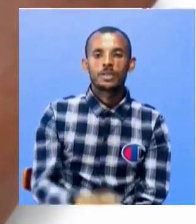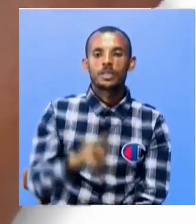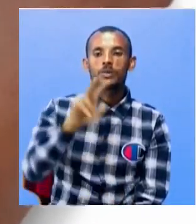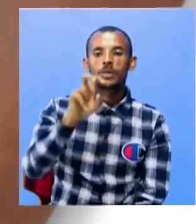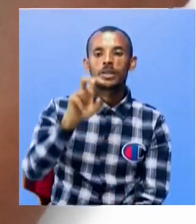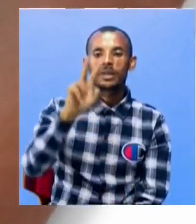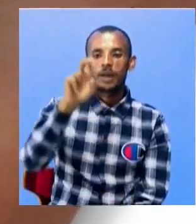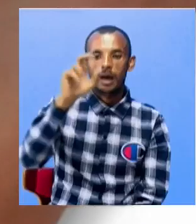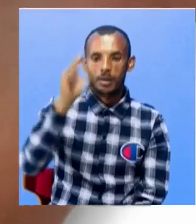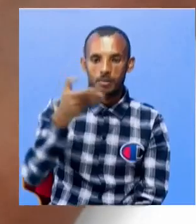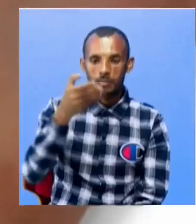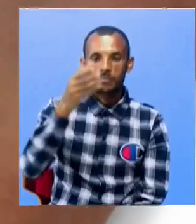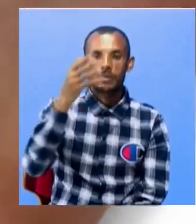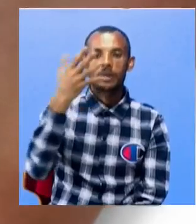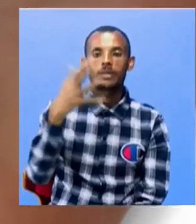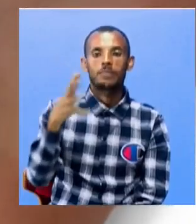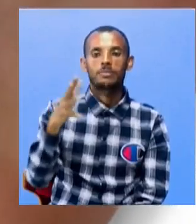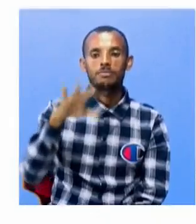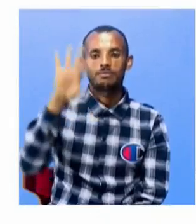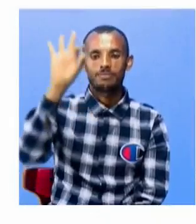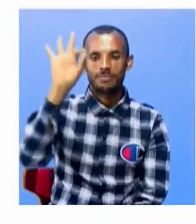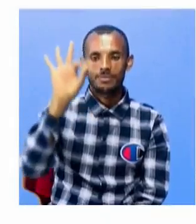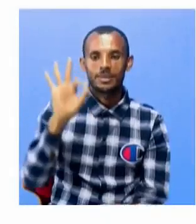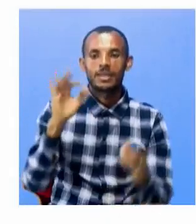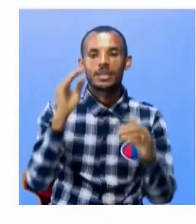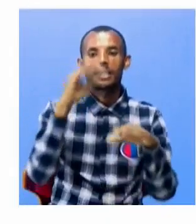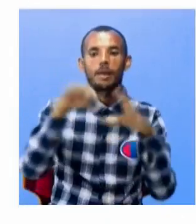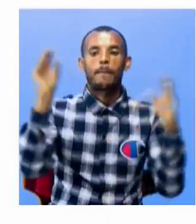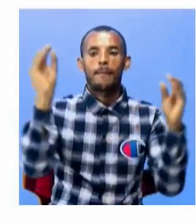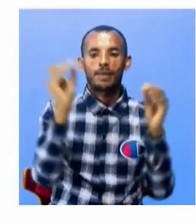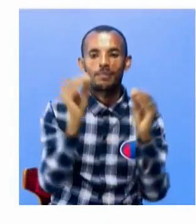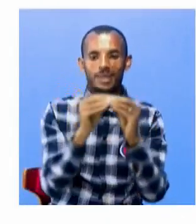20 in mathematics test.